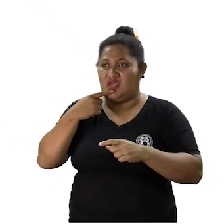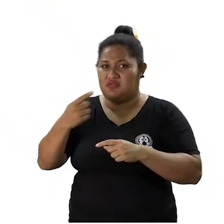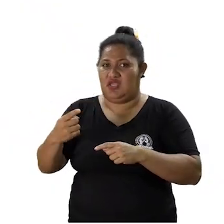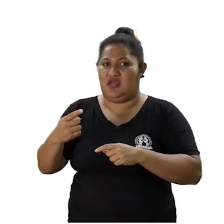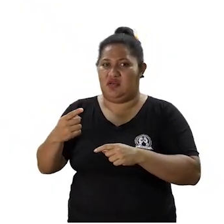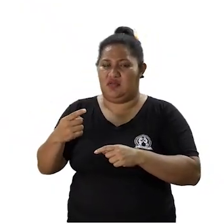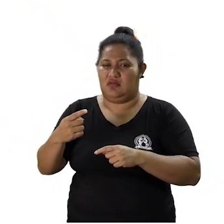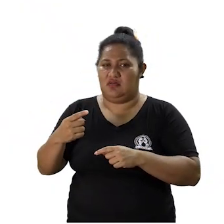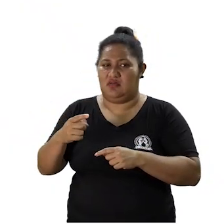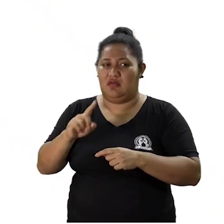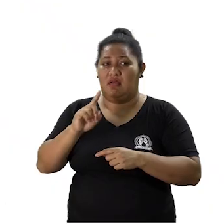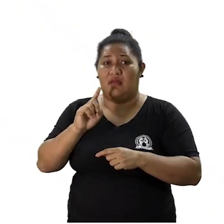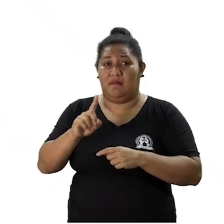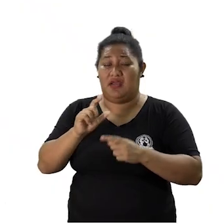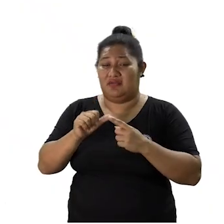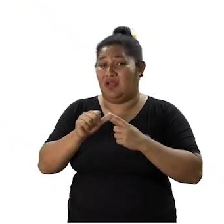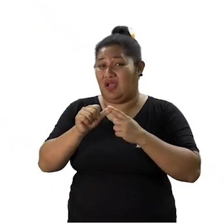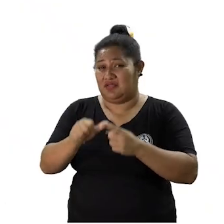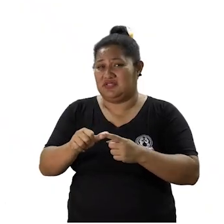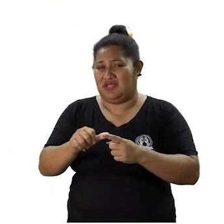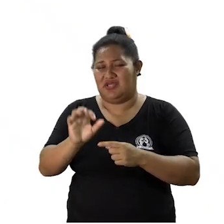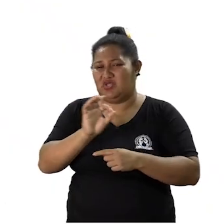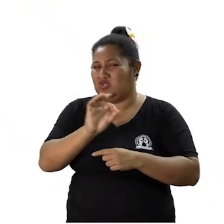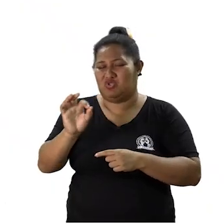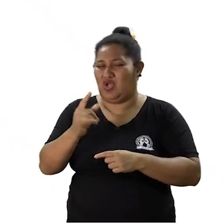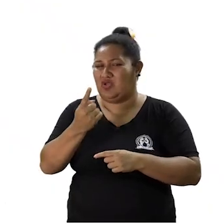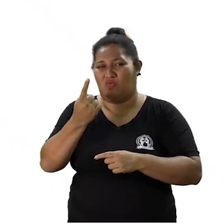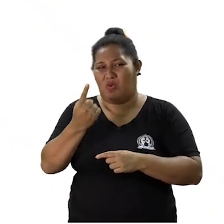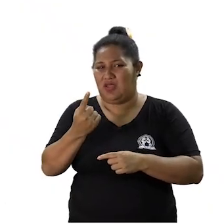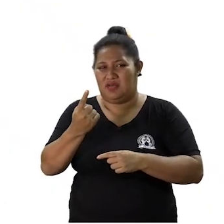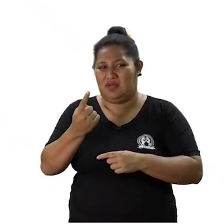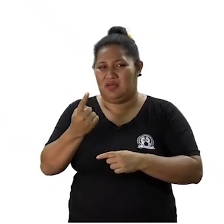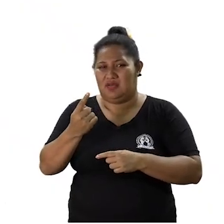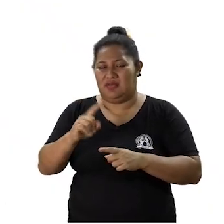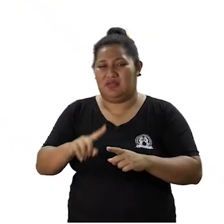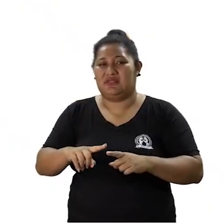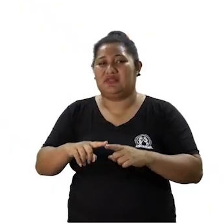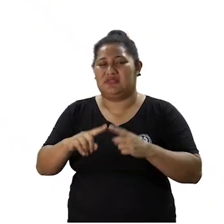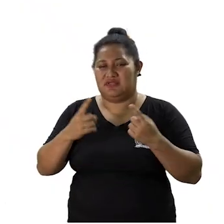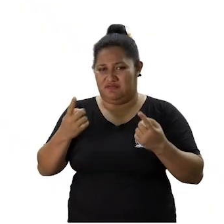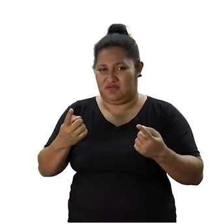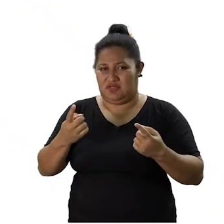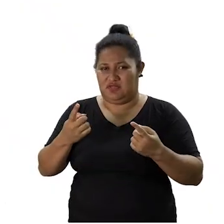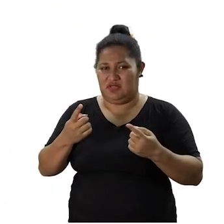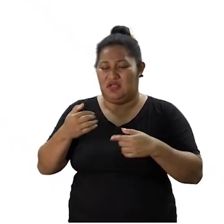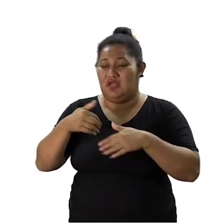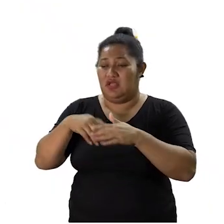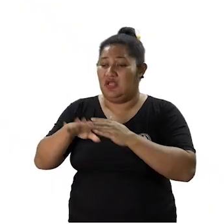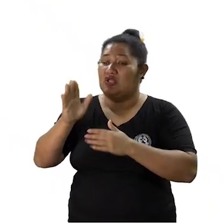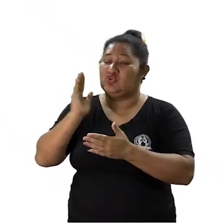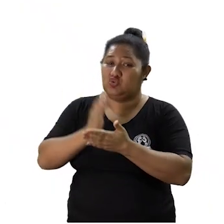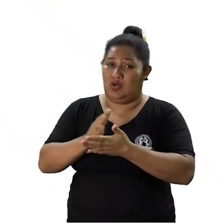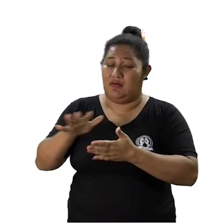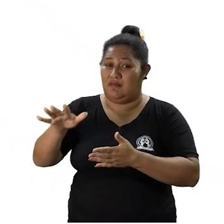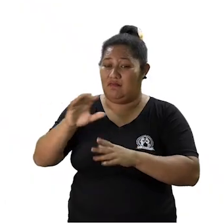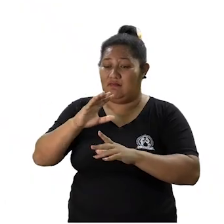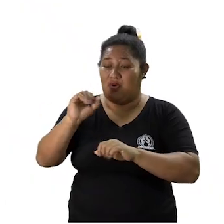Ai, o le tali o le vaenga lea, e le na o le tasi se tu a inga inshore marine